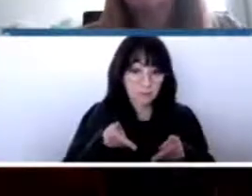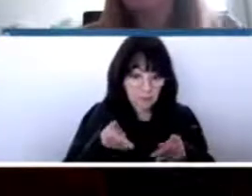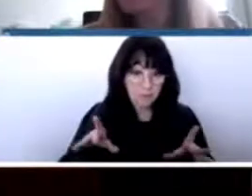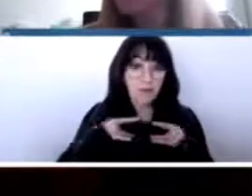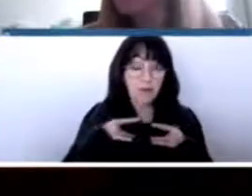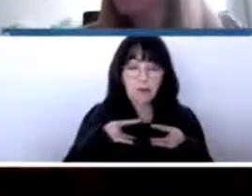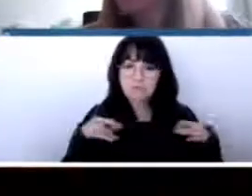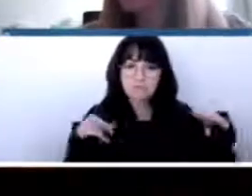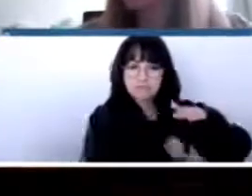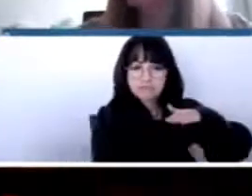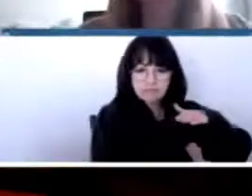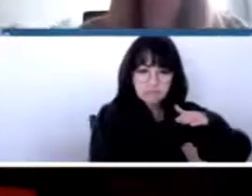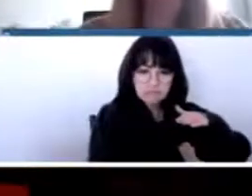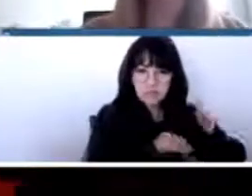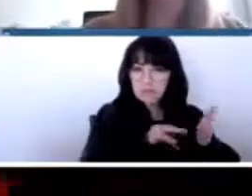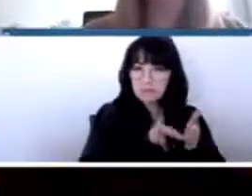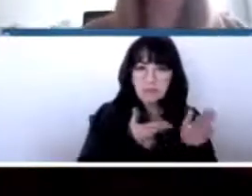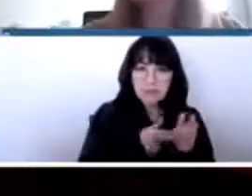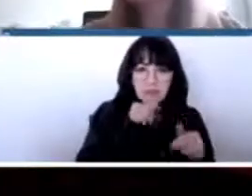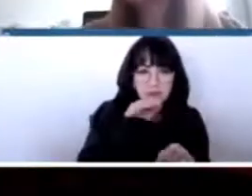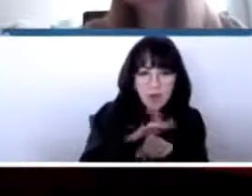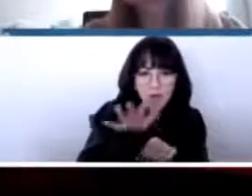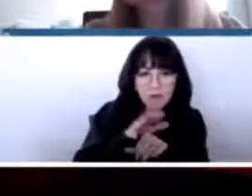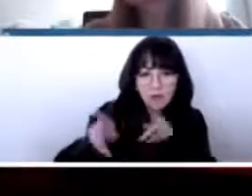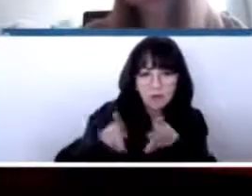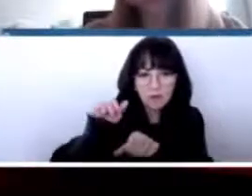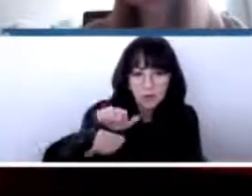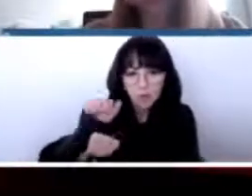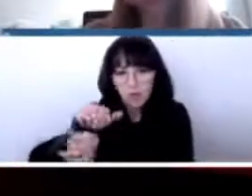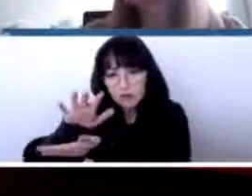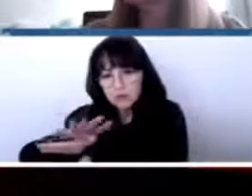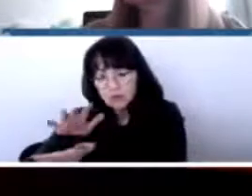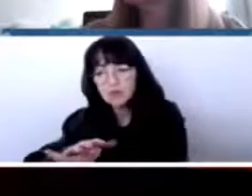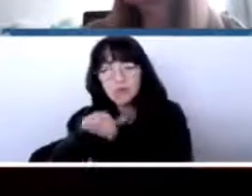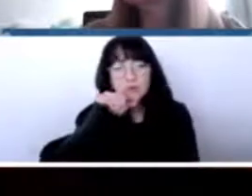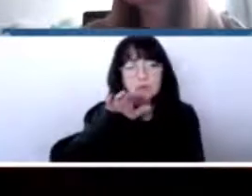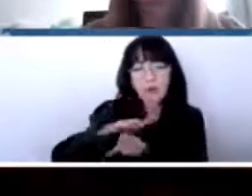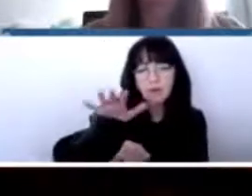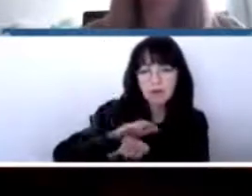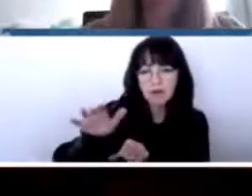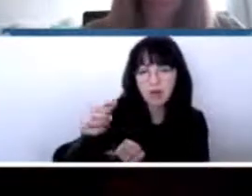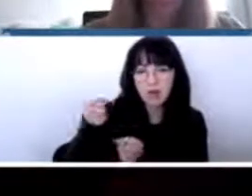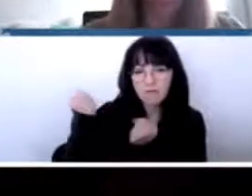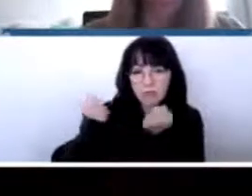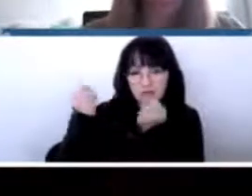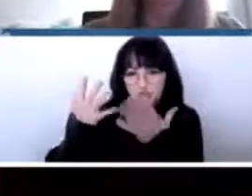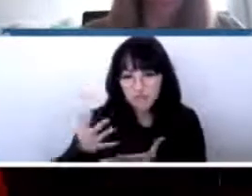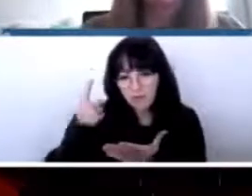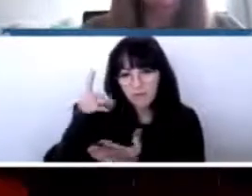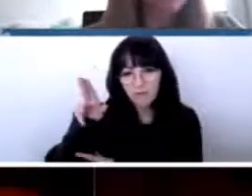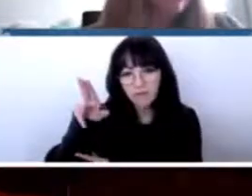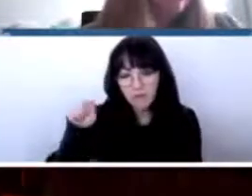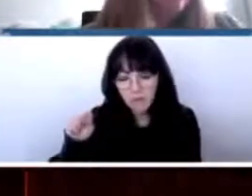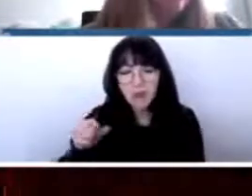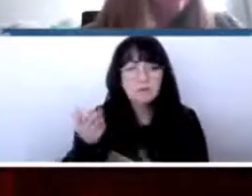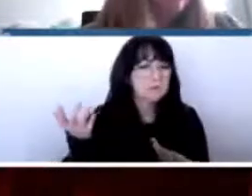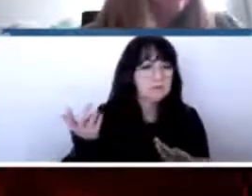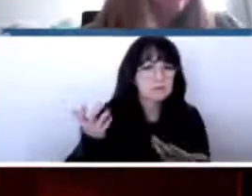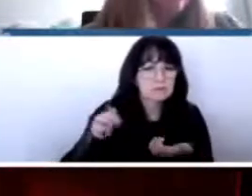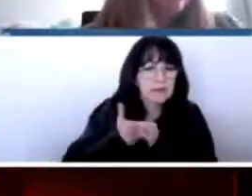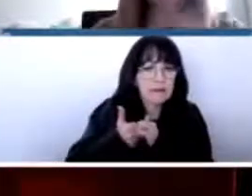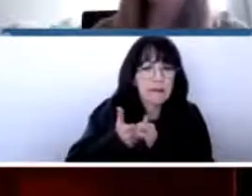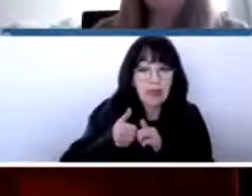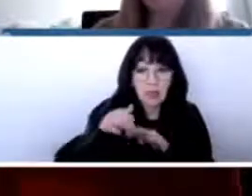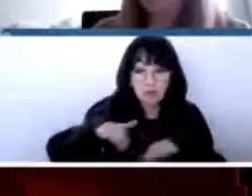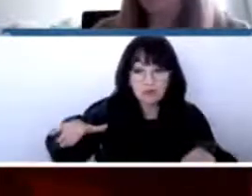what state, has at the top priority, and our federal partners, in keeping children in schools. We know that they need